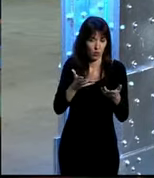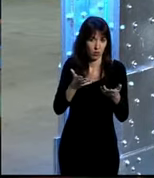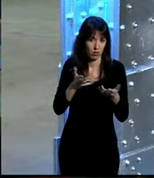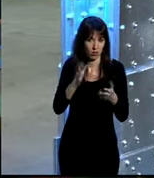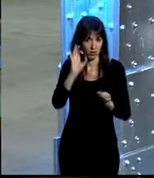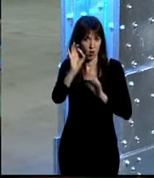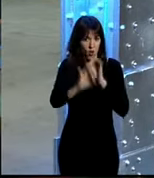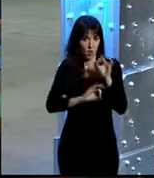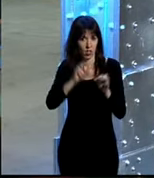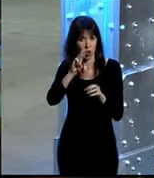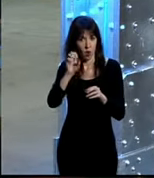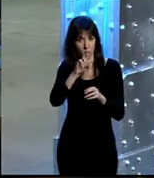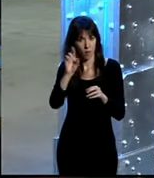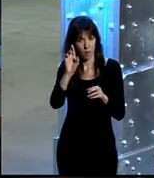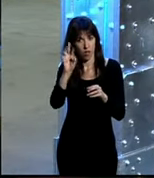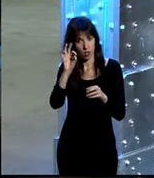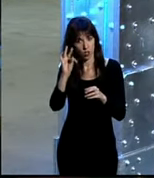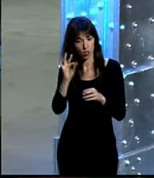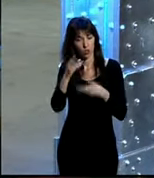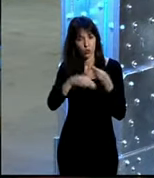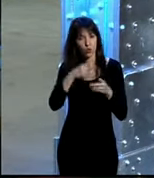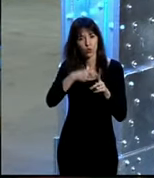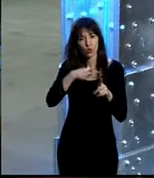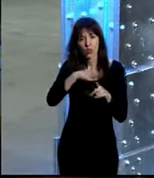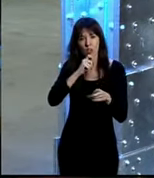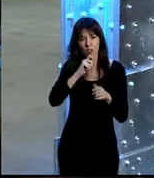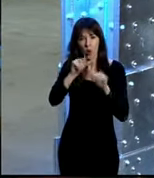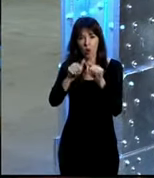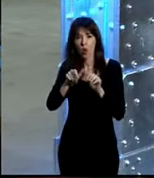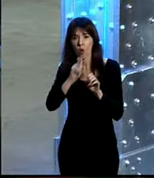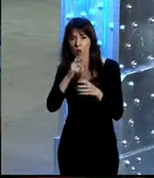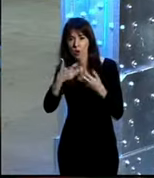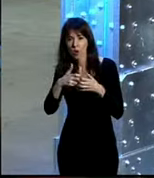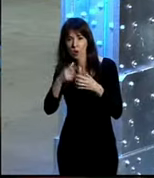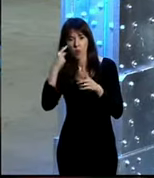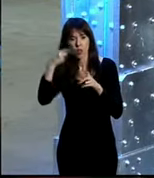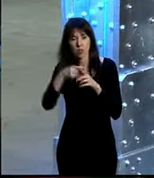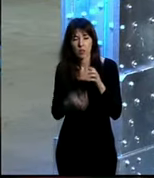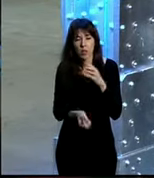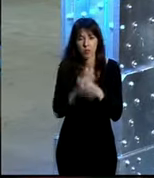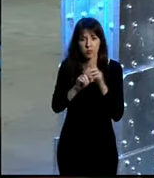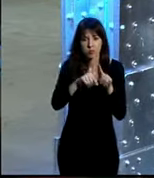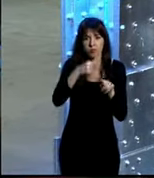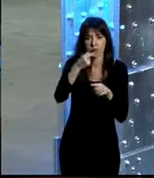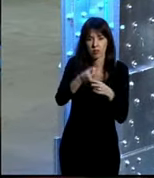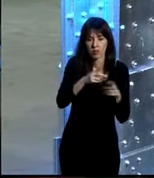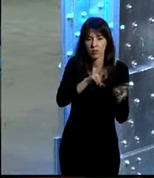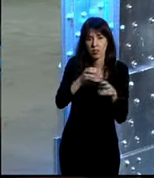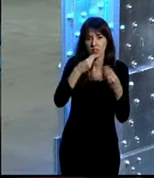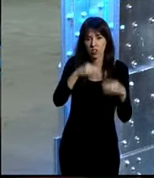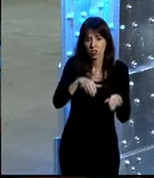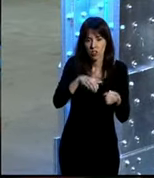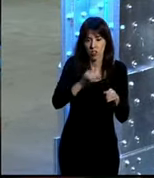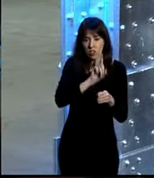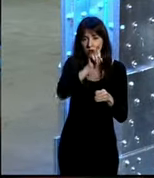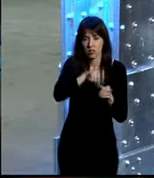films presented to the festival, and it was organized by Parrot, and it's just to show you how you use this kind of device